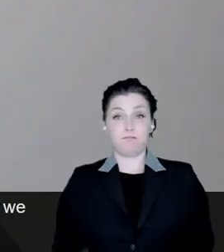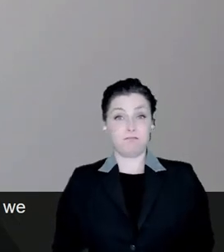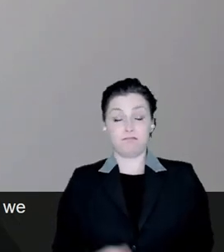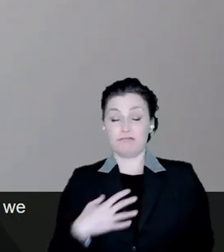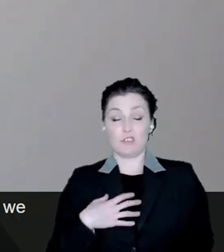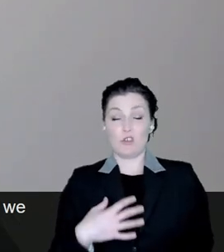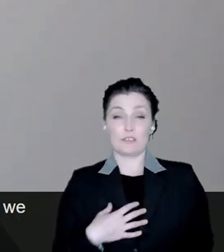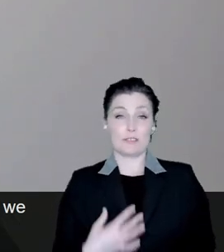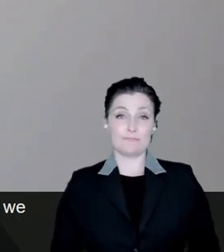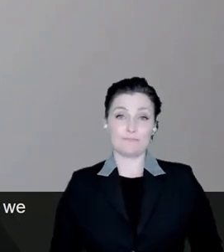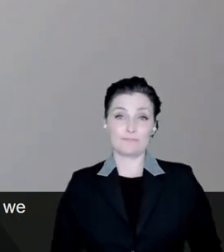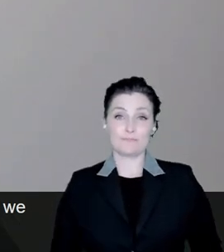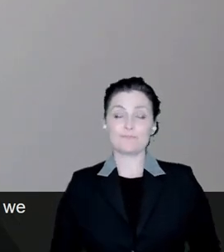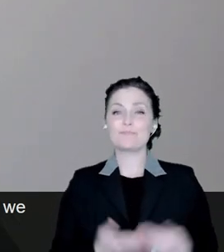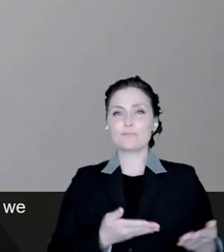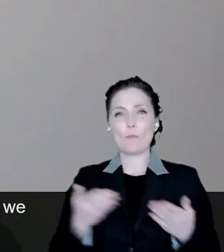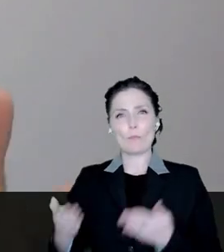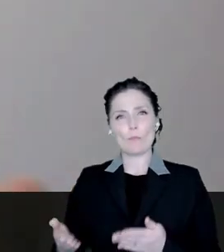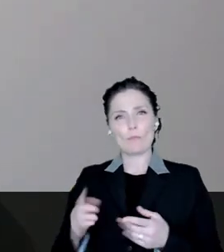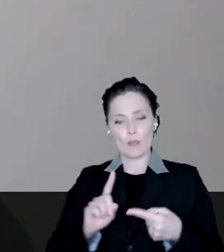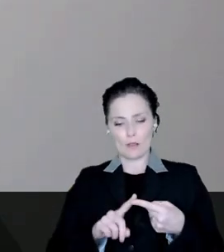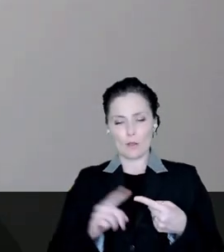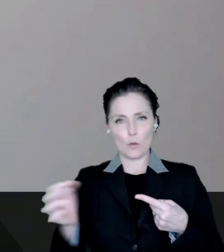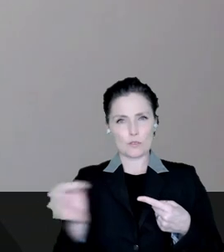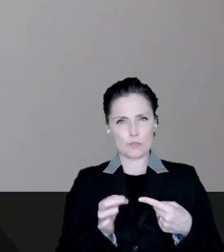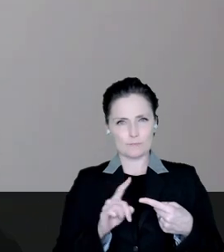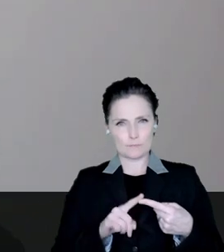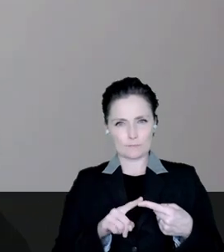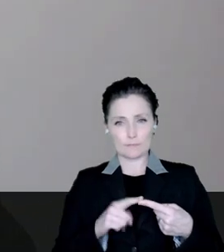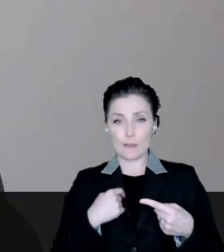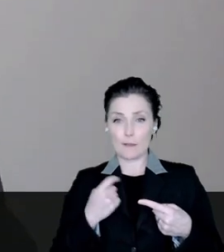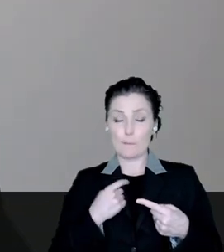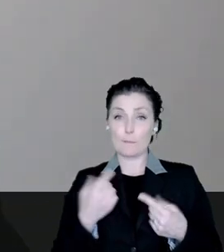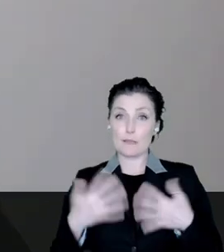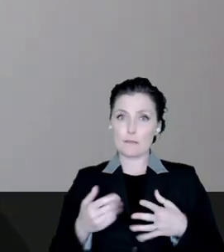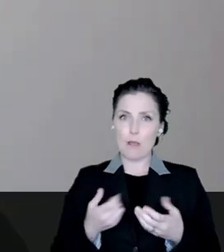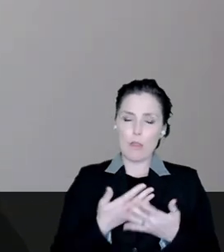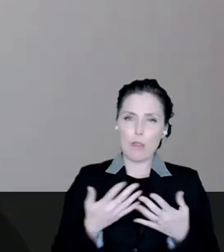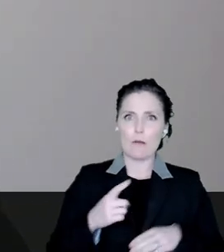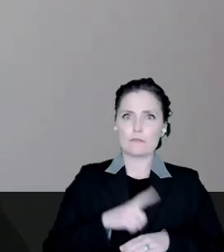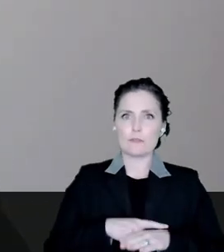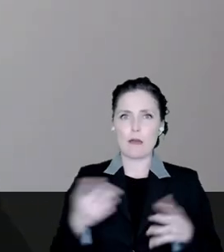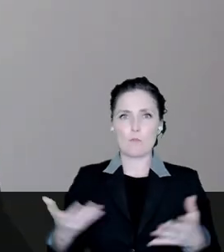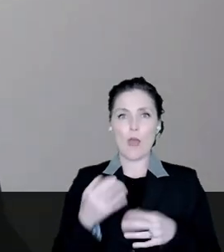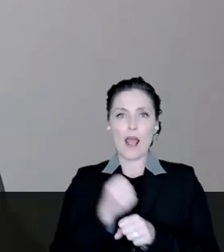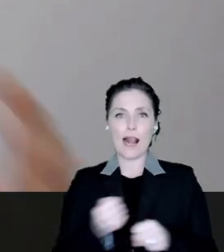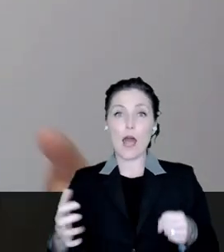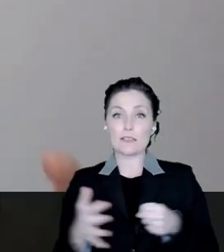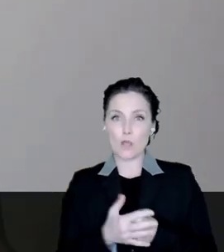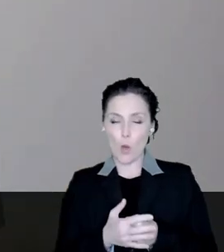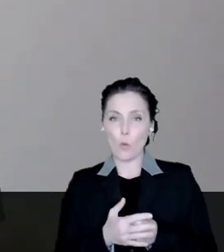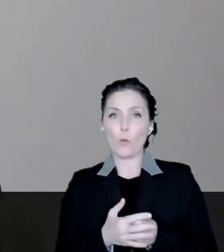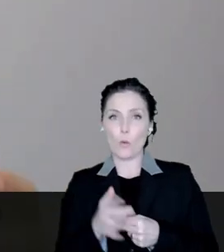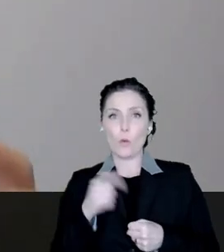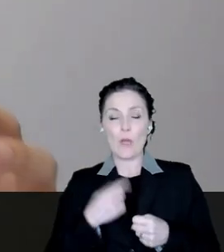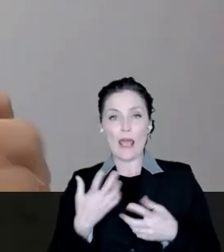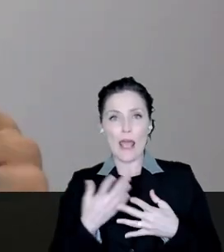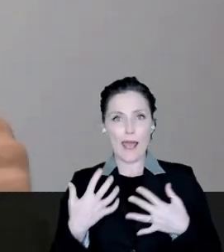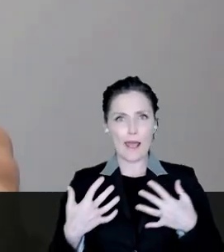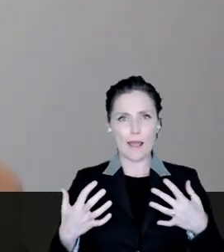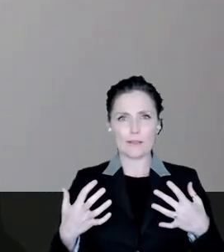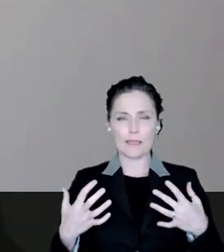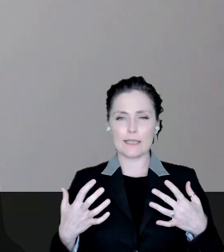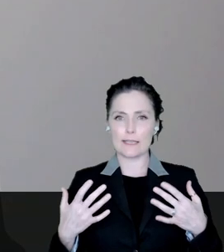question first of all, I spent a lot of time in Glasgow and the energy